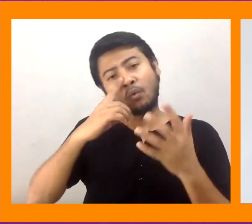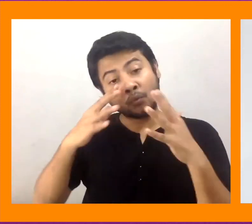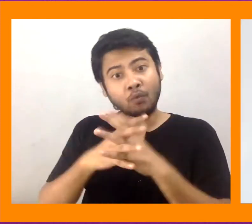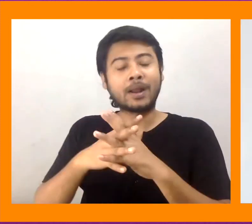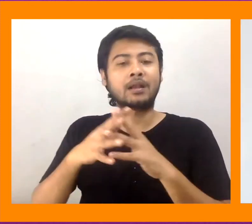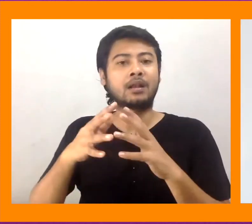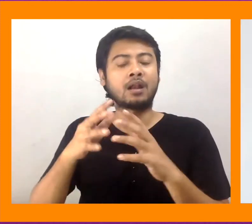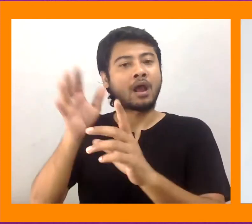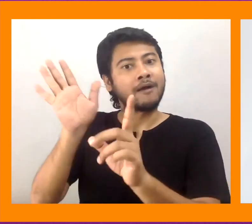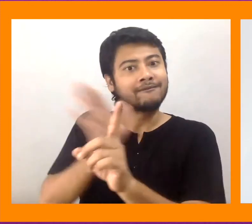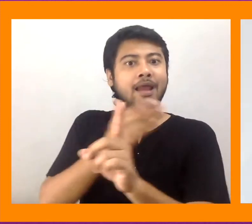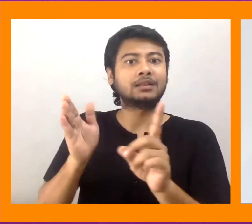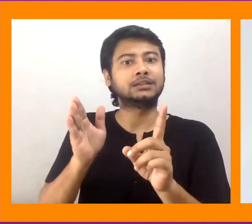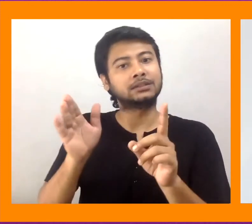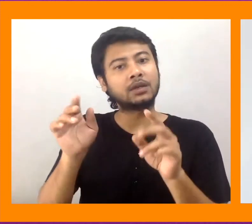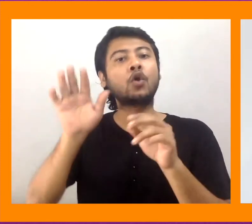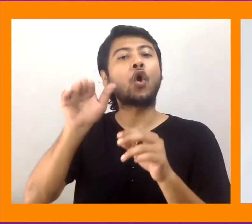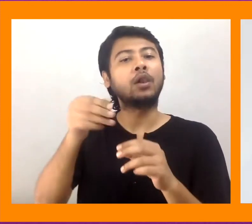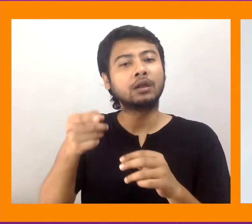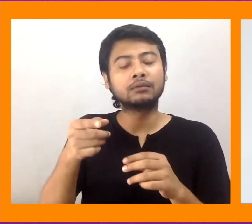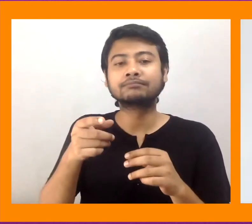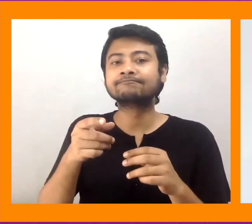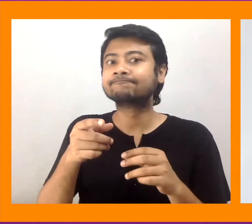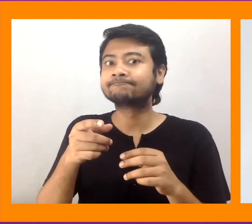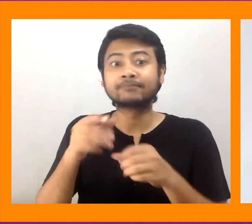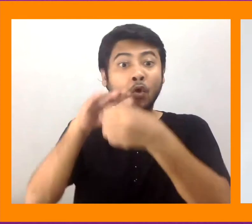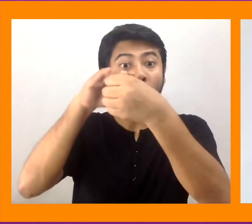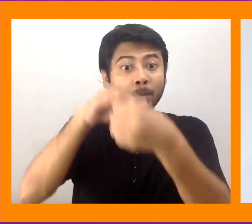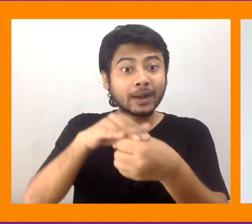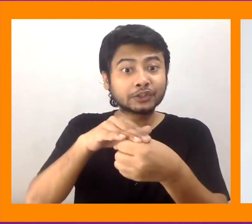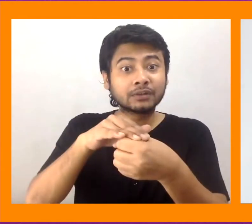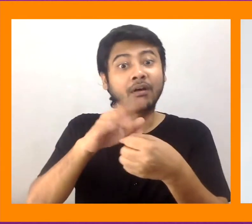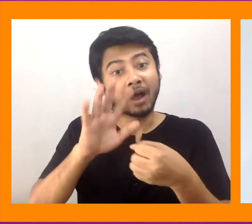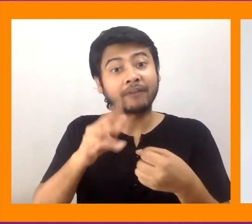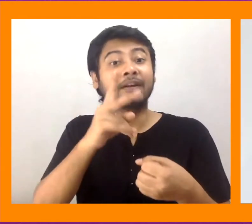and not caste based violence. According to this argument, forms of